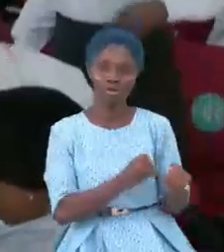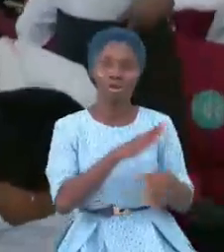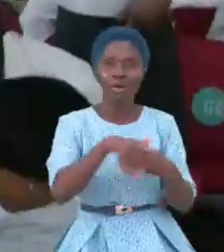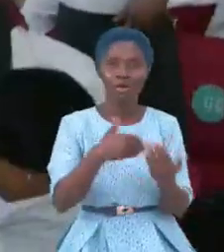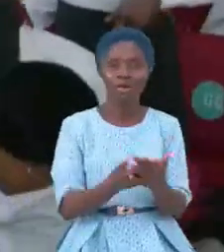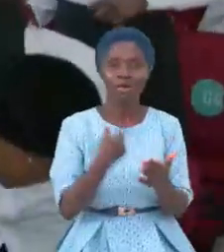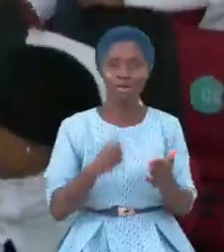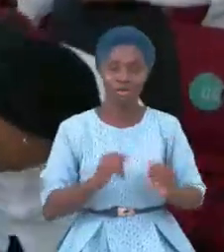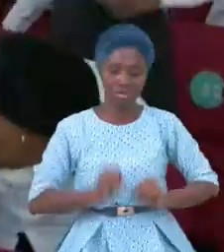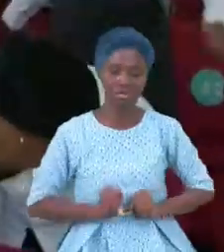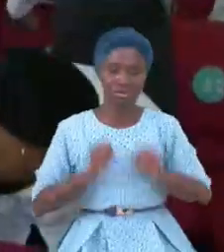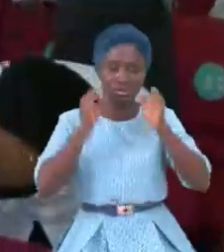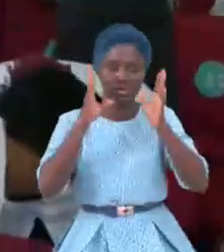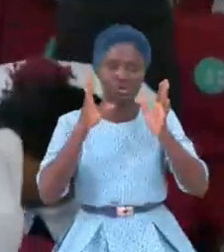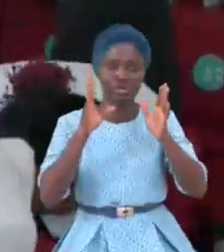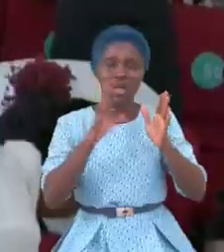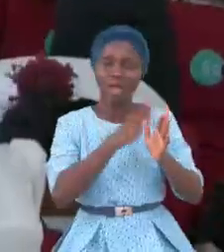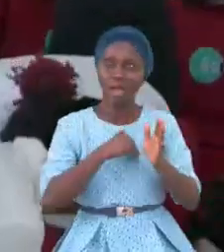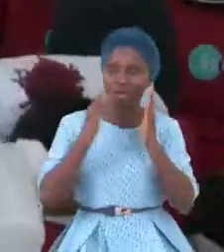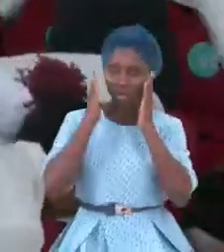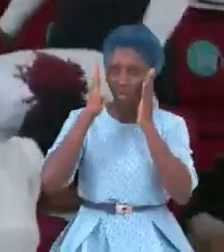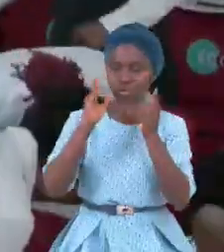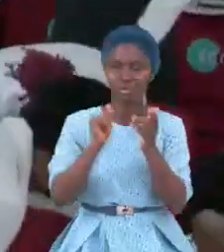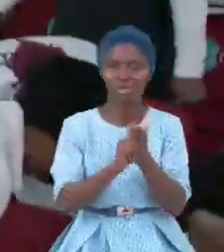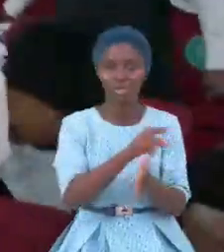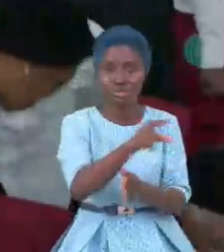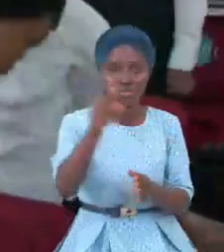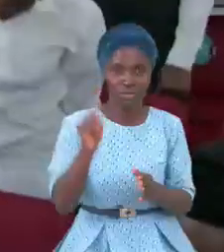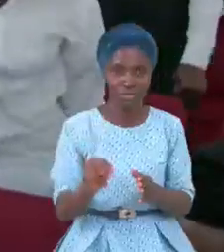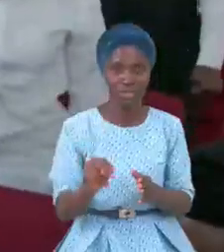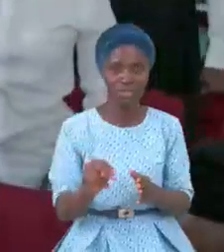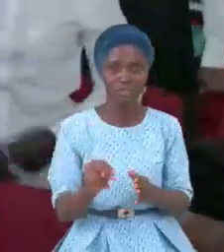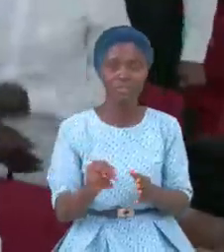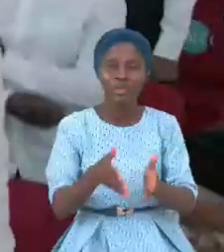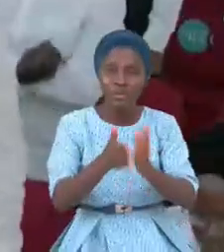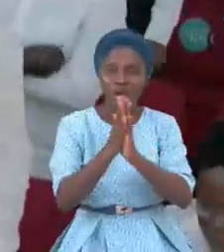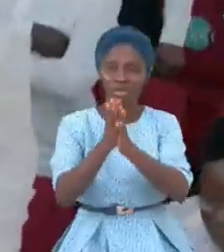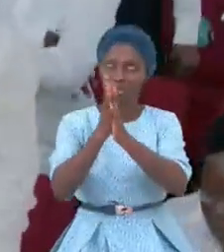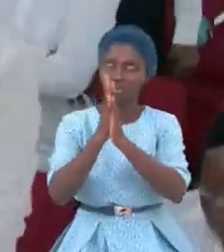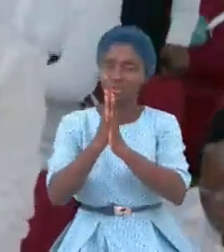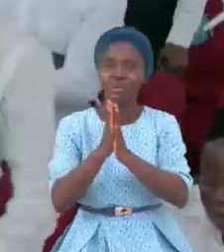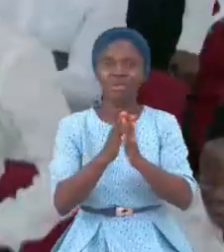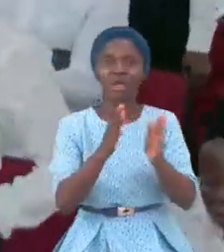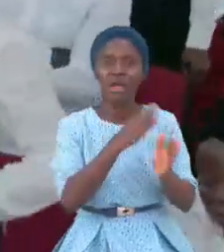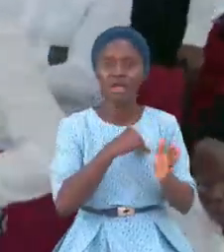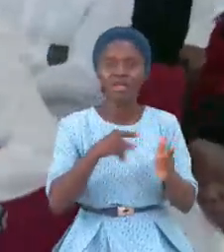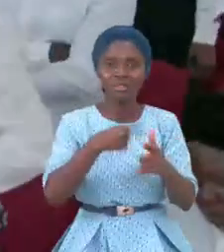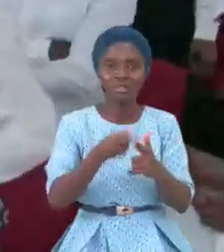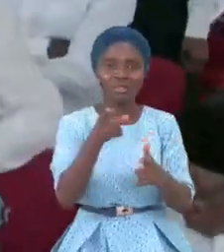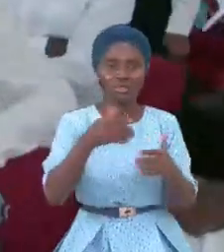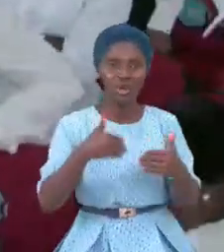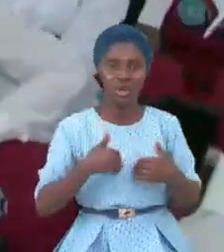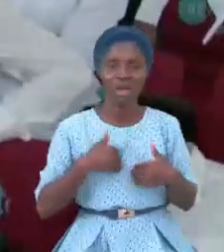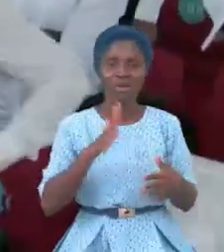the commitment and concentration that you need, all the courage, and then you have your soul, your spirit being in